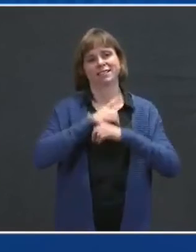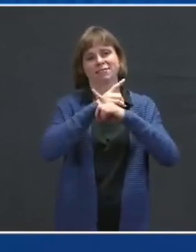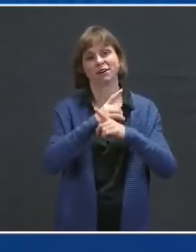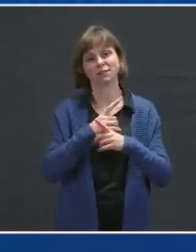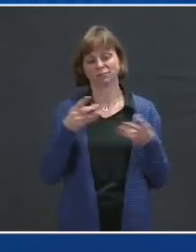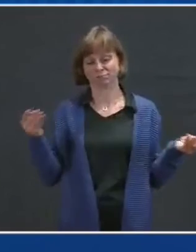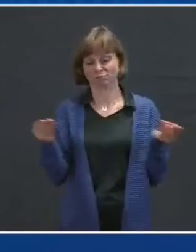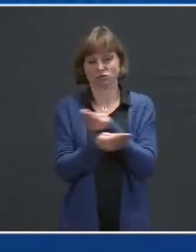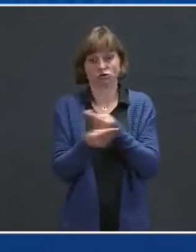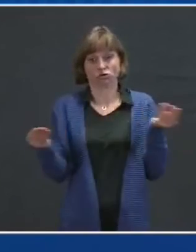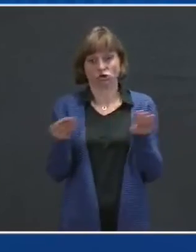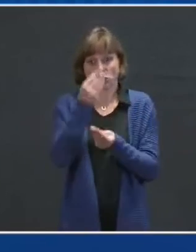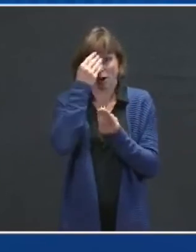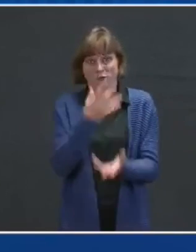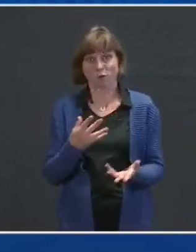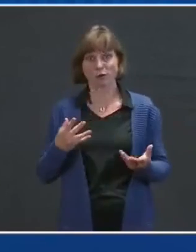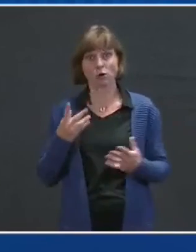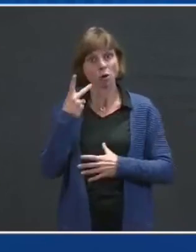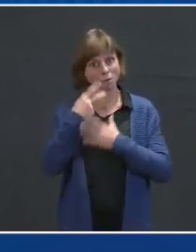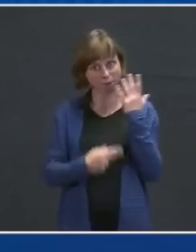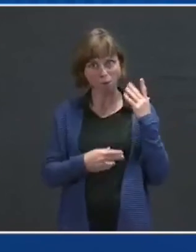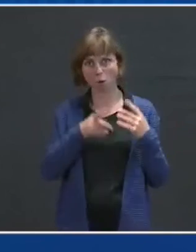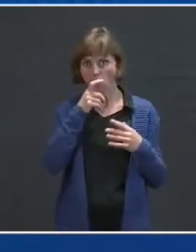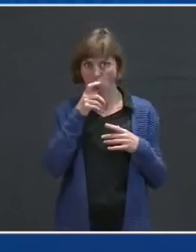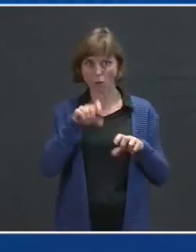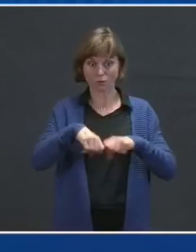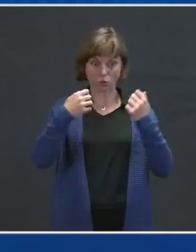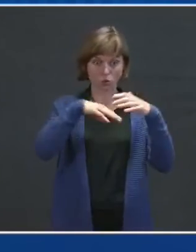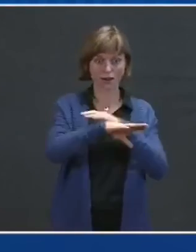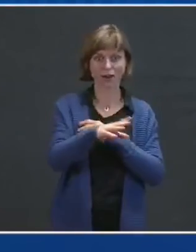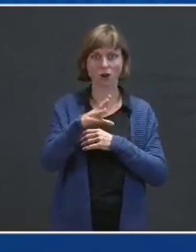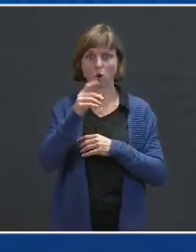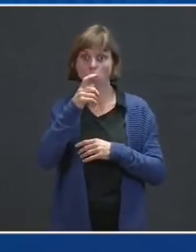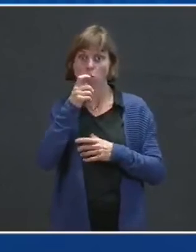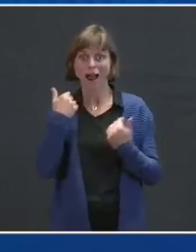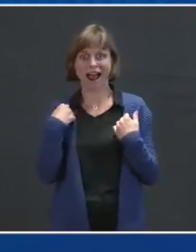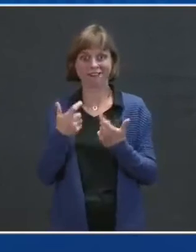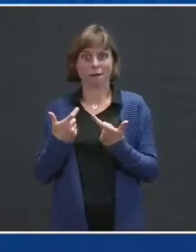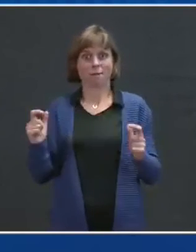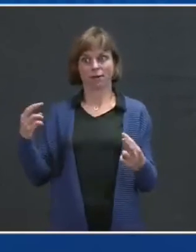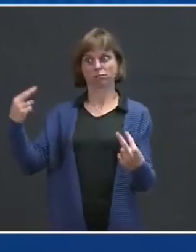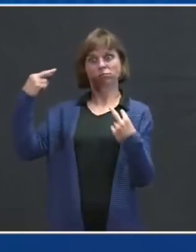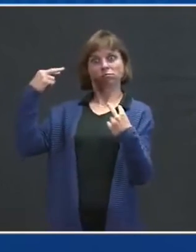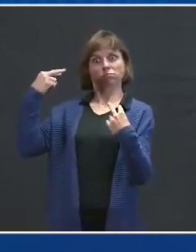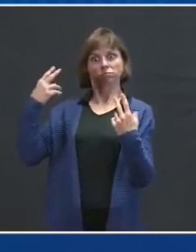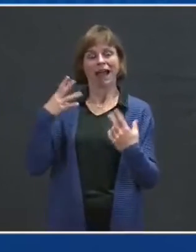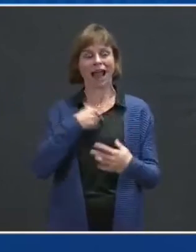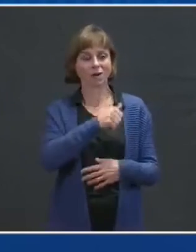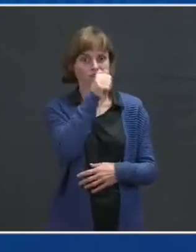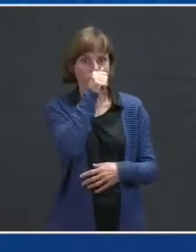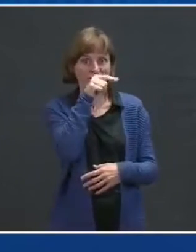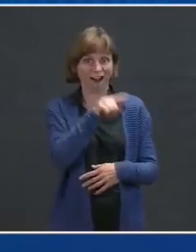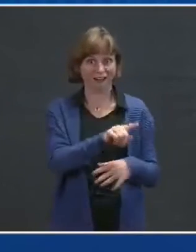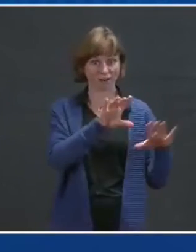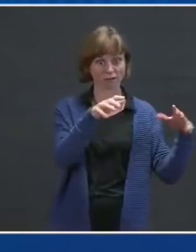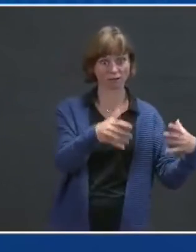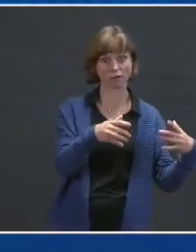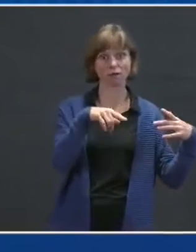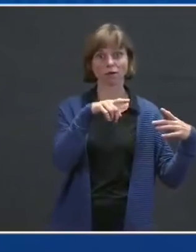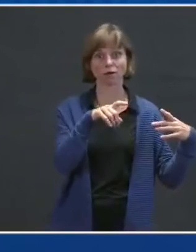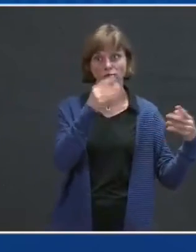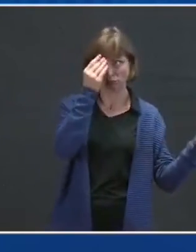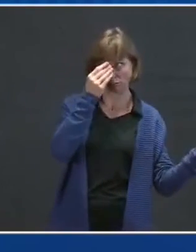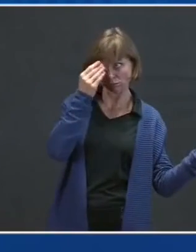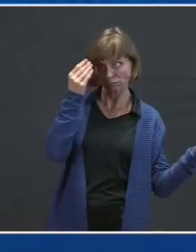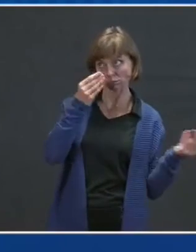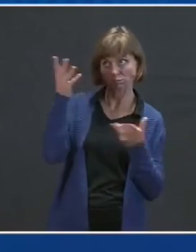sector entities, both who have been compromised and those who have broader visibility, and private sector entities sharing their insights to ensure we can together scope and scale